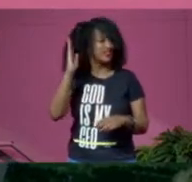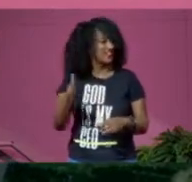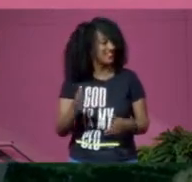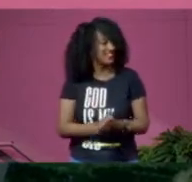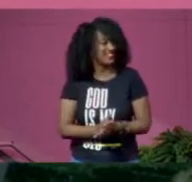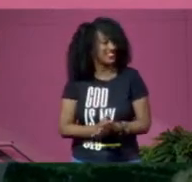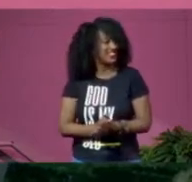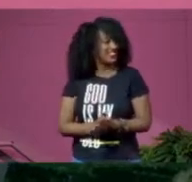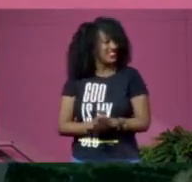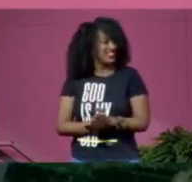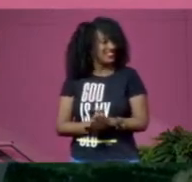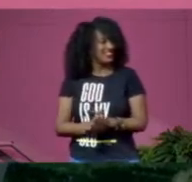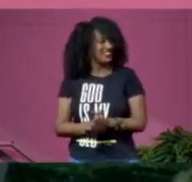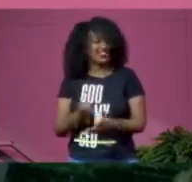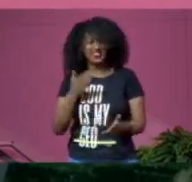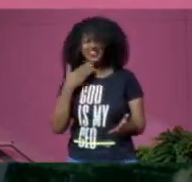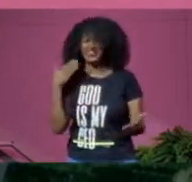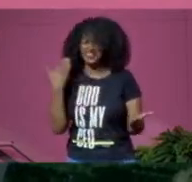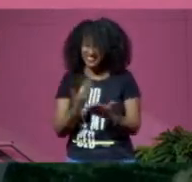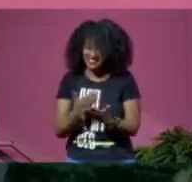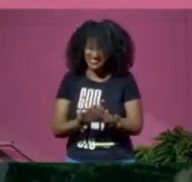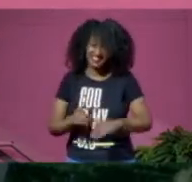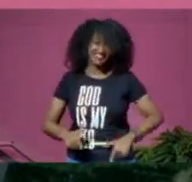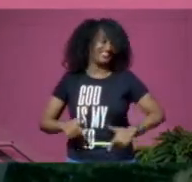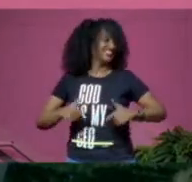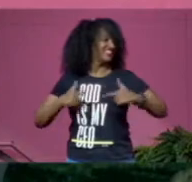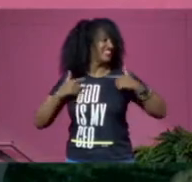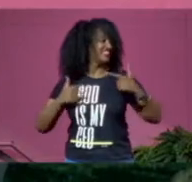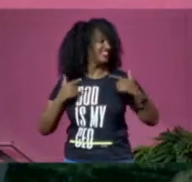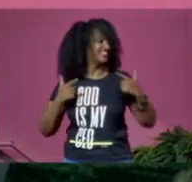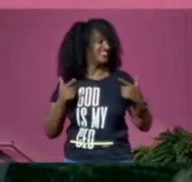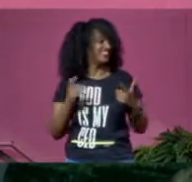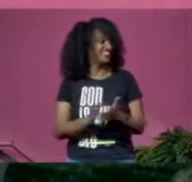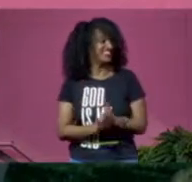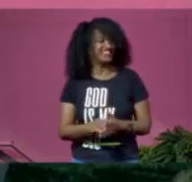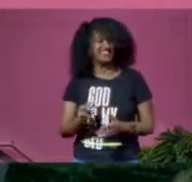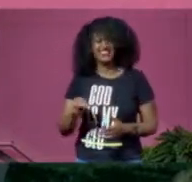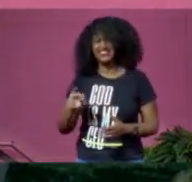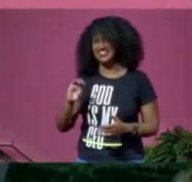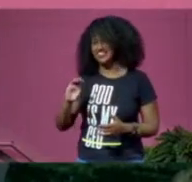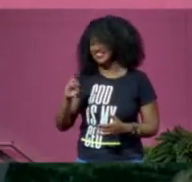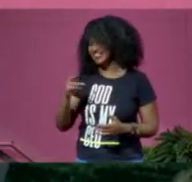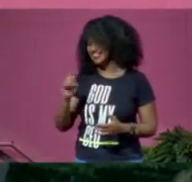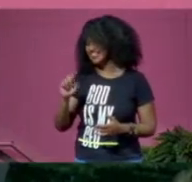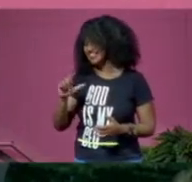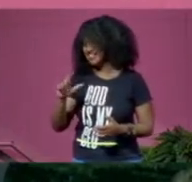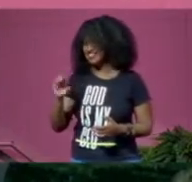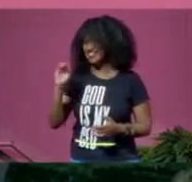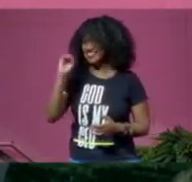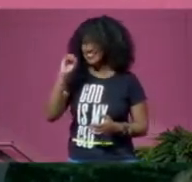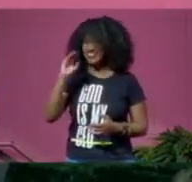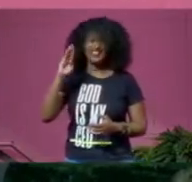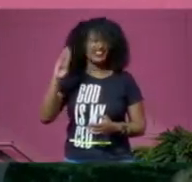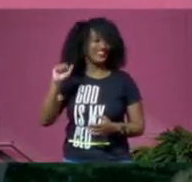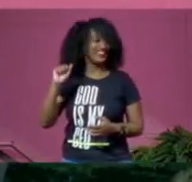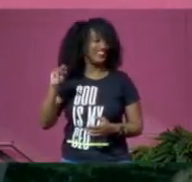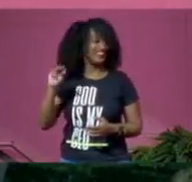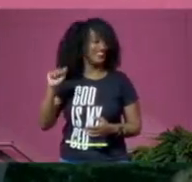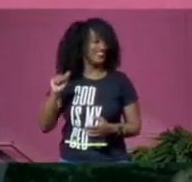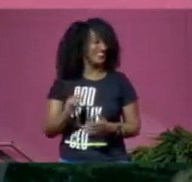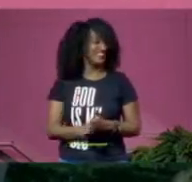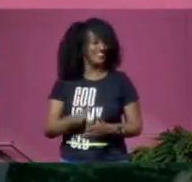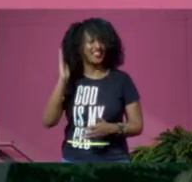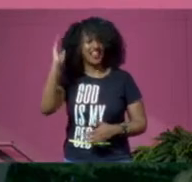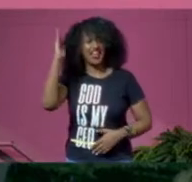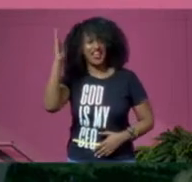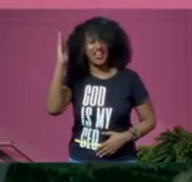integrity of Benjamin Elijah Mays, the grace and poise of Michelle Obama, the courage of Harriet Tubman, and the prophetic